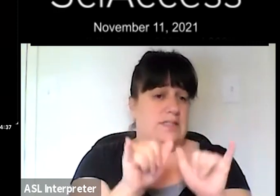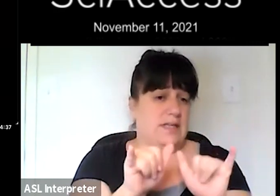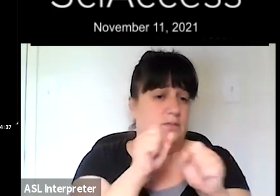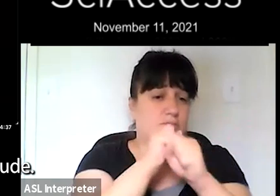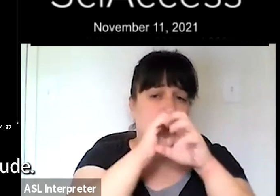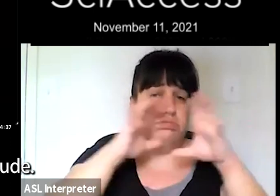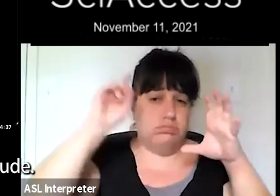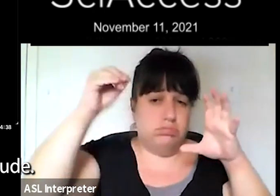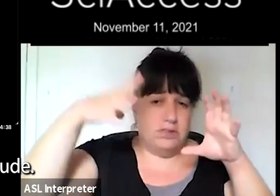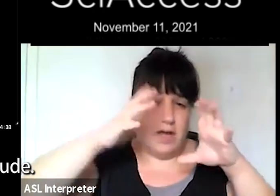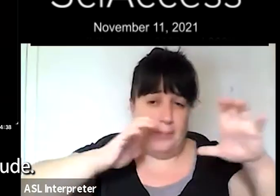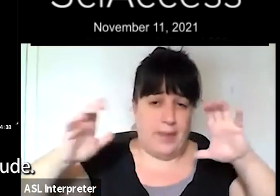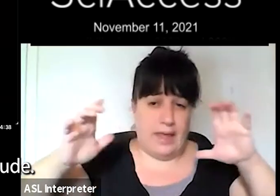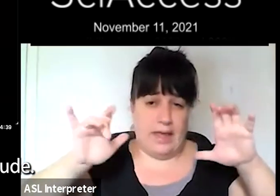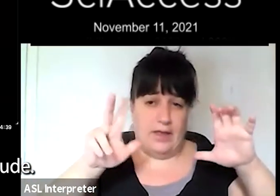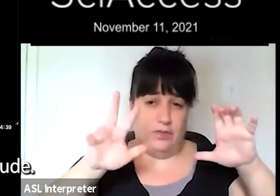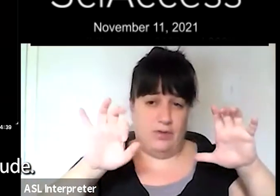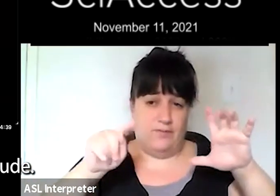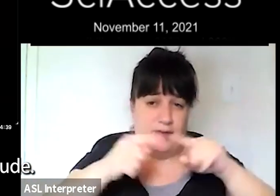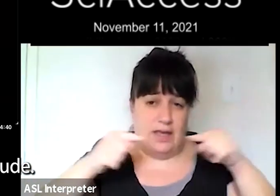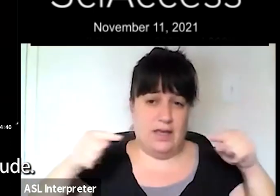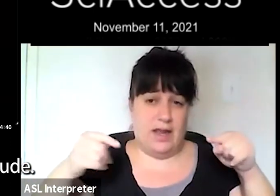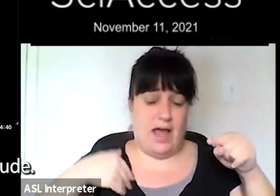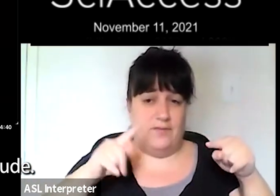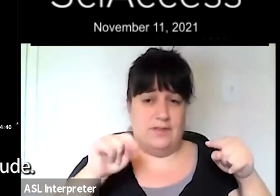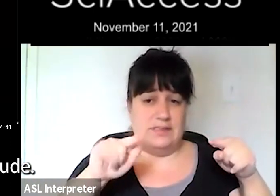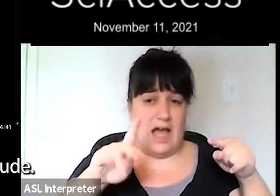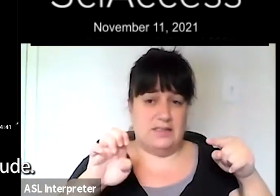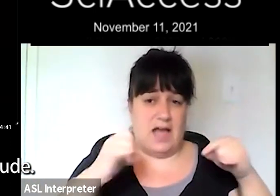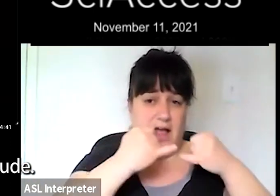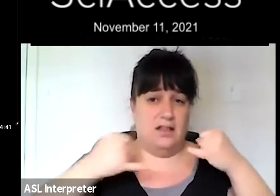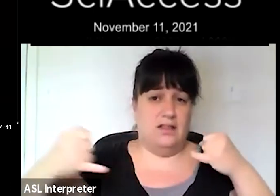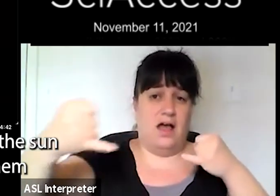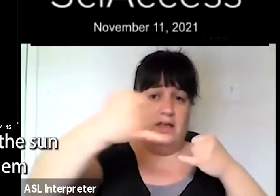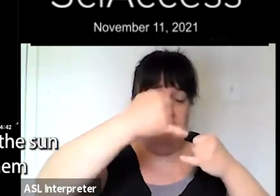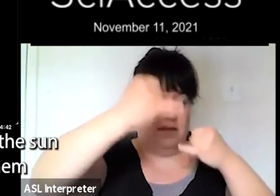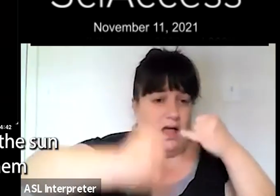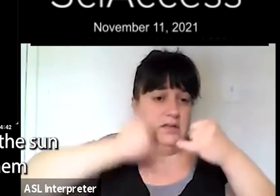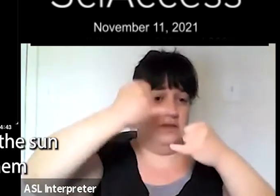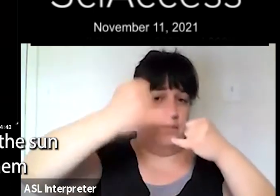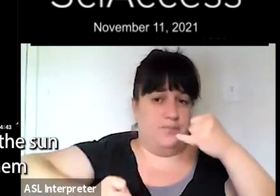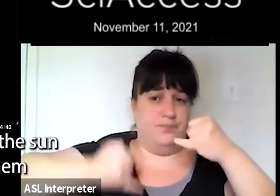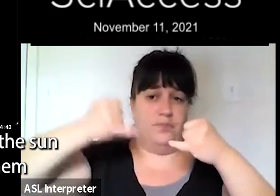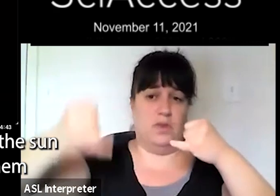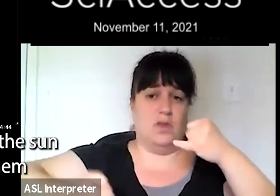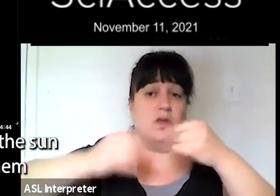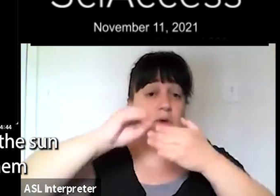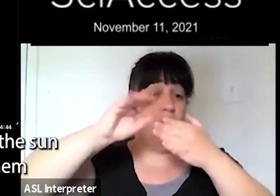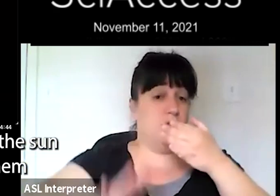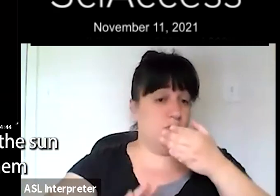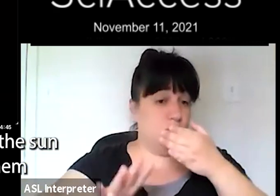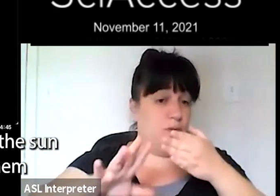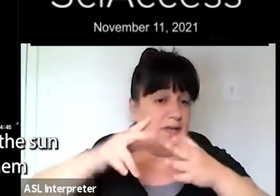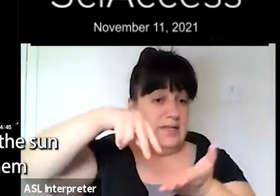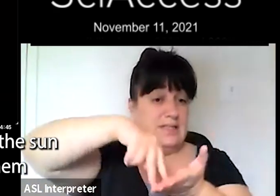It's really big. It's about 3 foot wide, and it has tactile lines of longitude. So the student who stood here at the sun